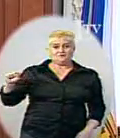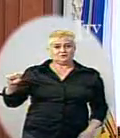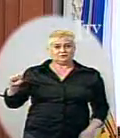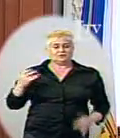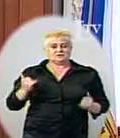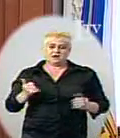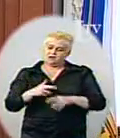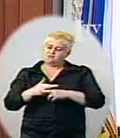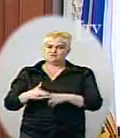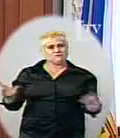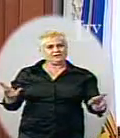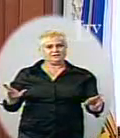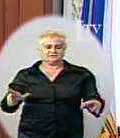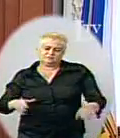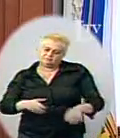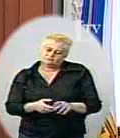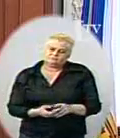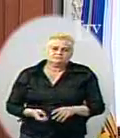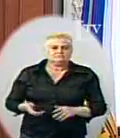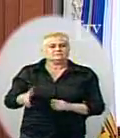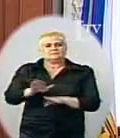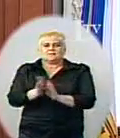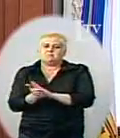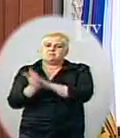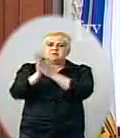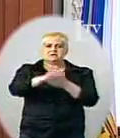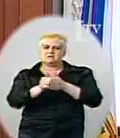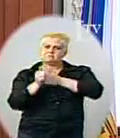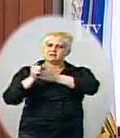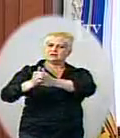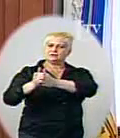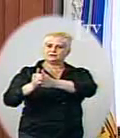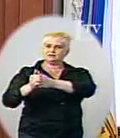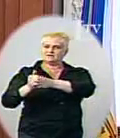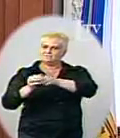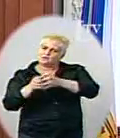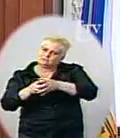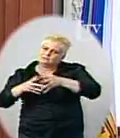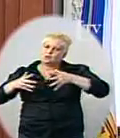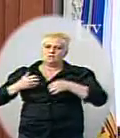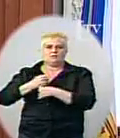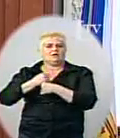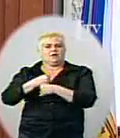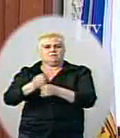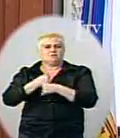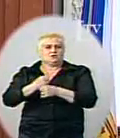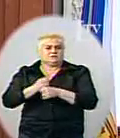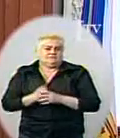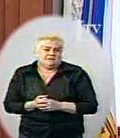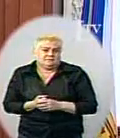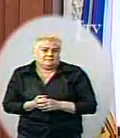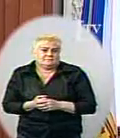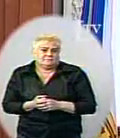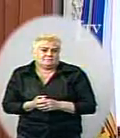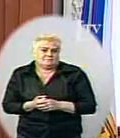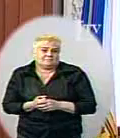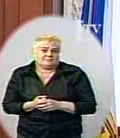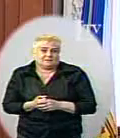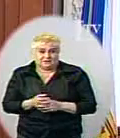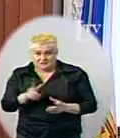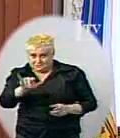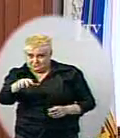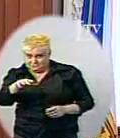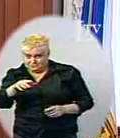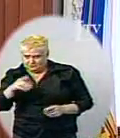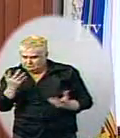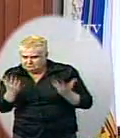take its rightful place, leading the country in growth and productivity. In case anyone missed